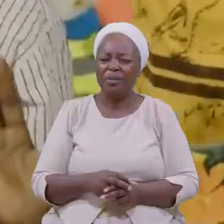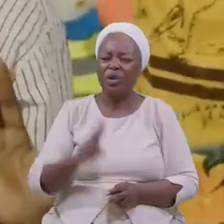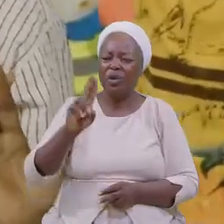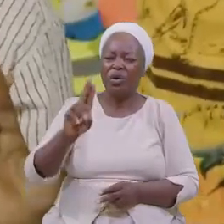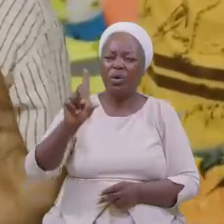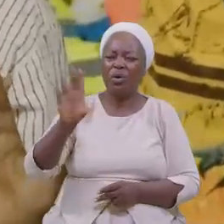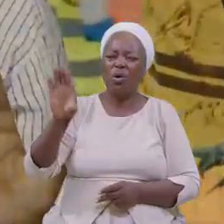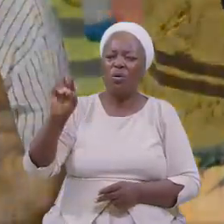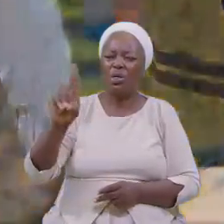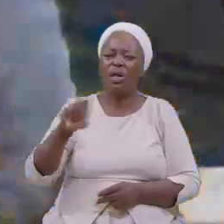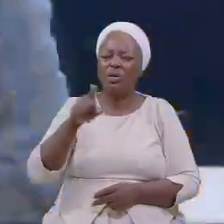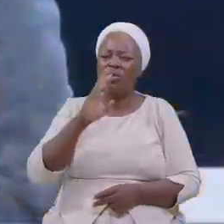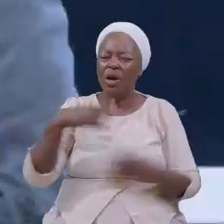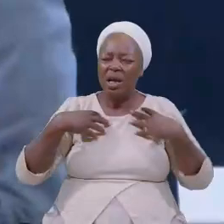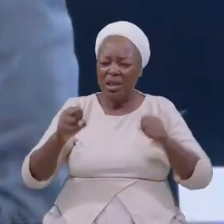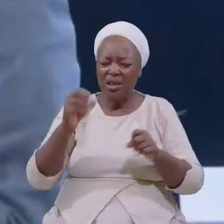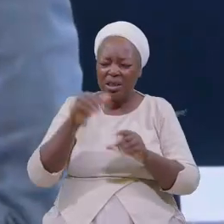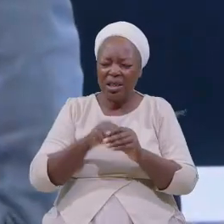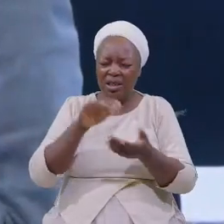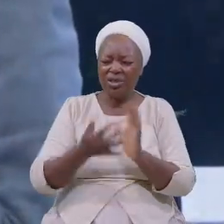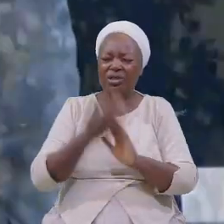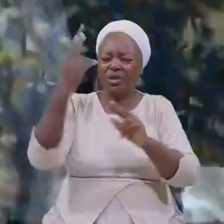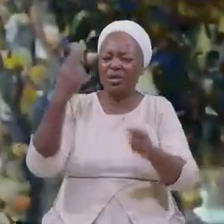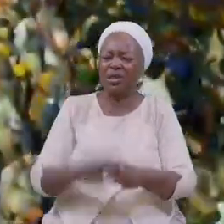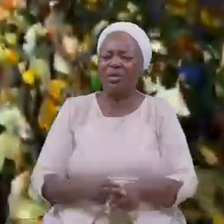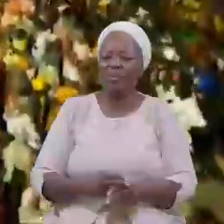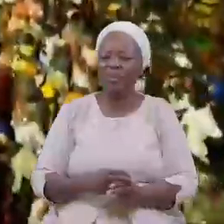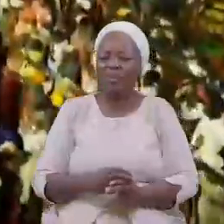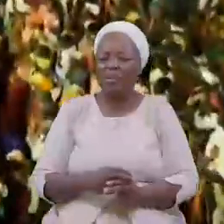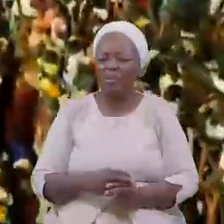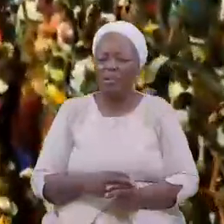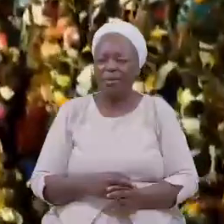Ulcer, you are healed in Jesus'